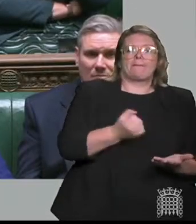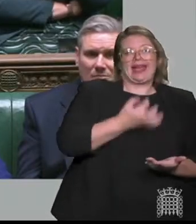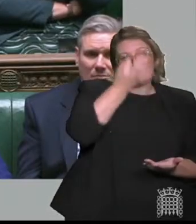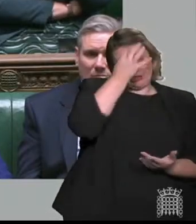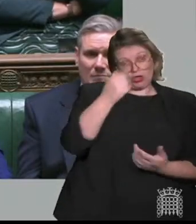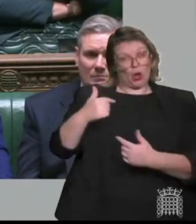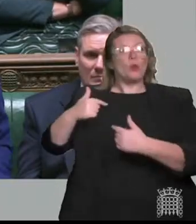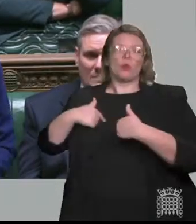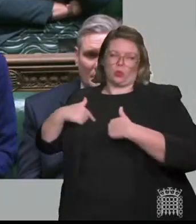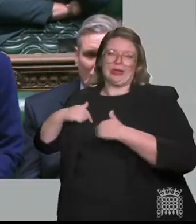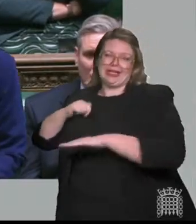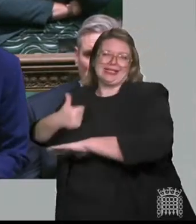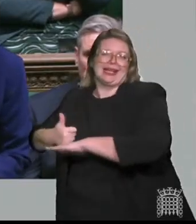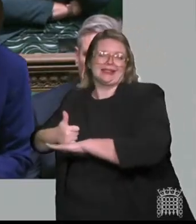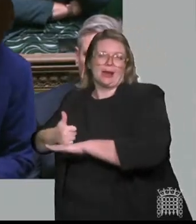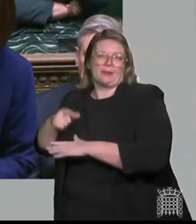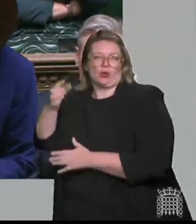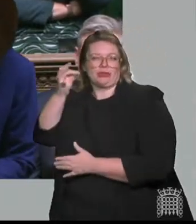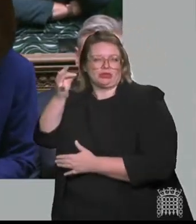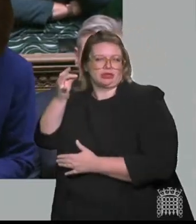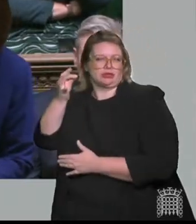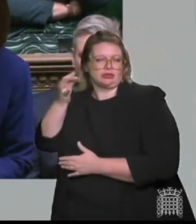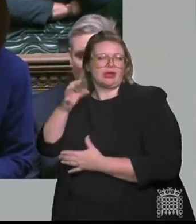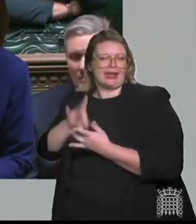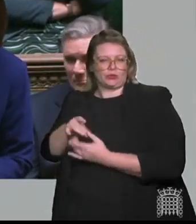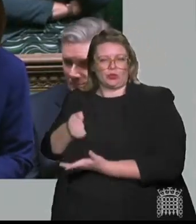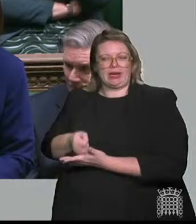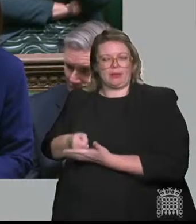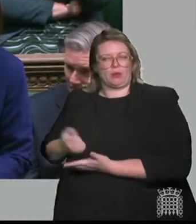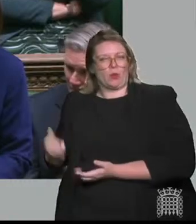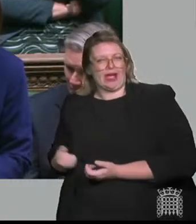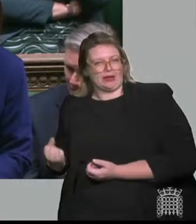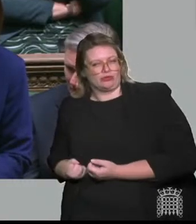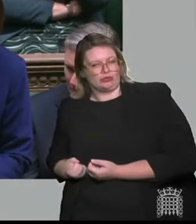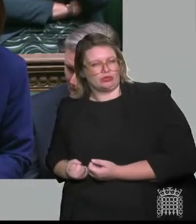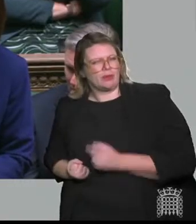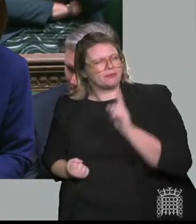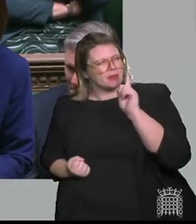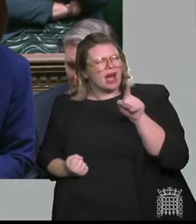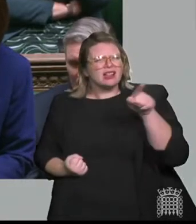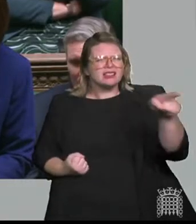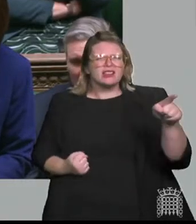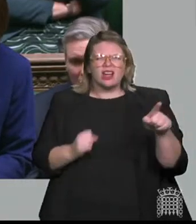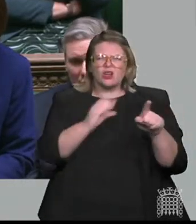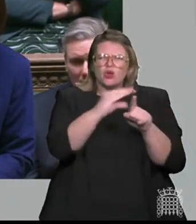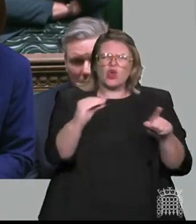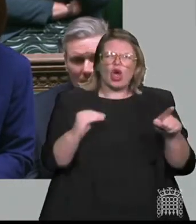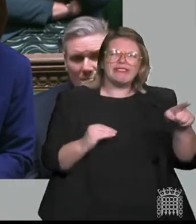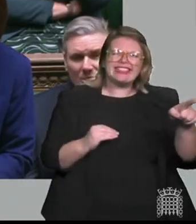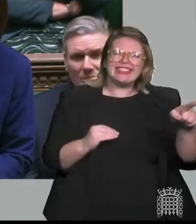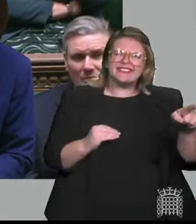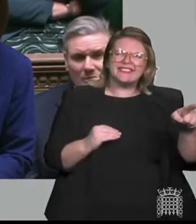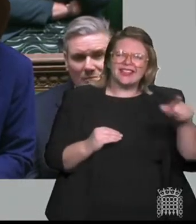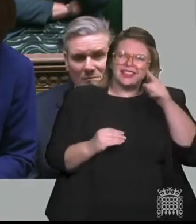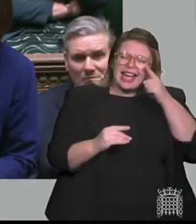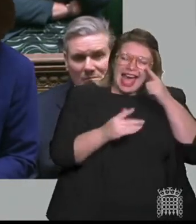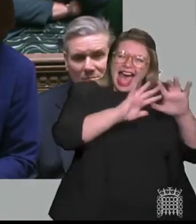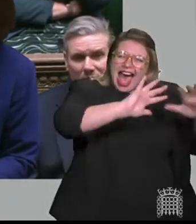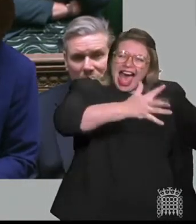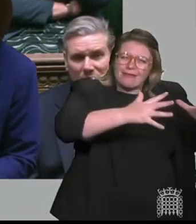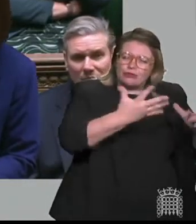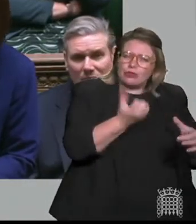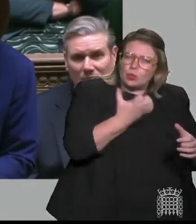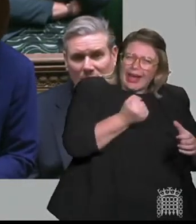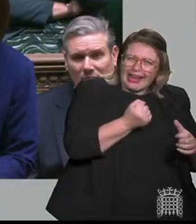set up on the minimum wage. But the reality is, of the Conservatives' record, that average wages for working people have